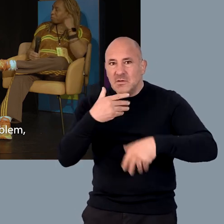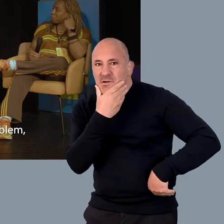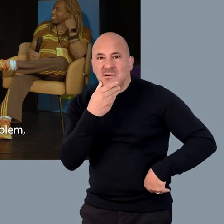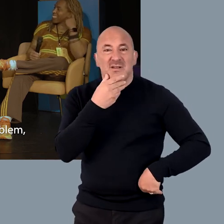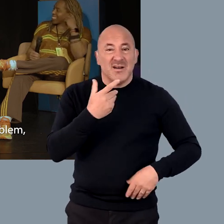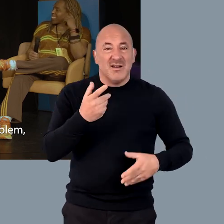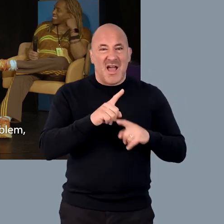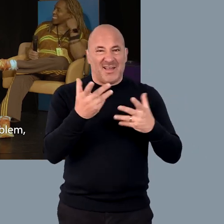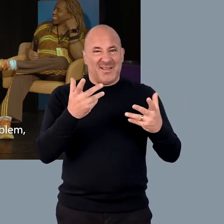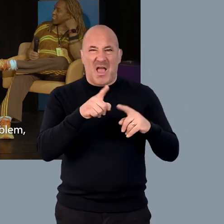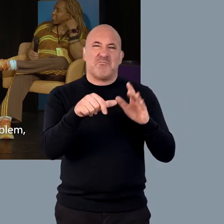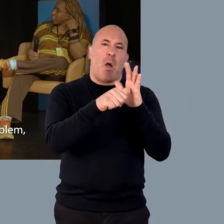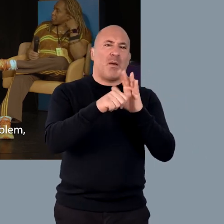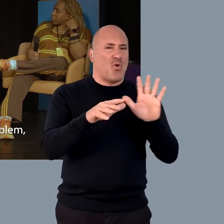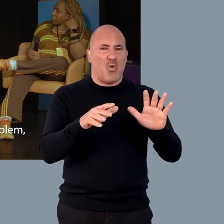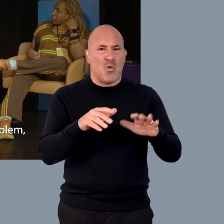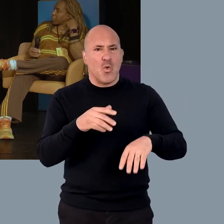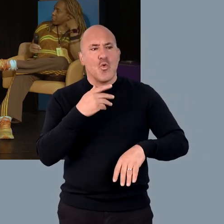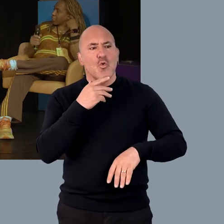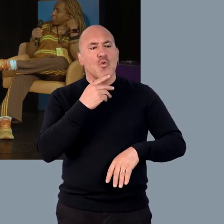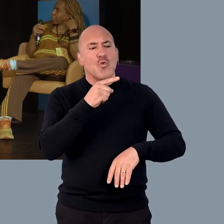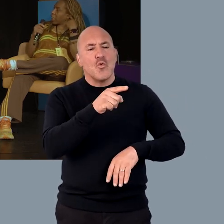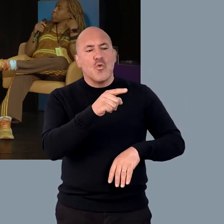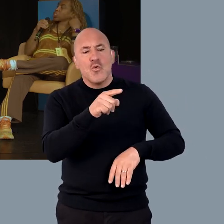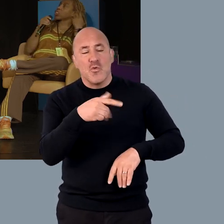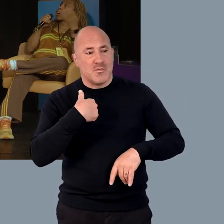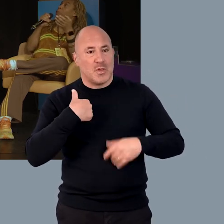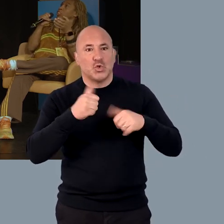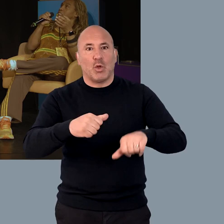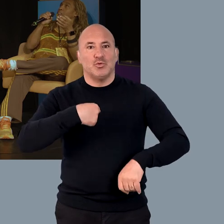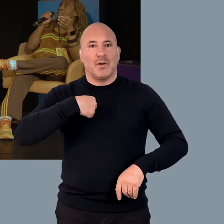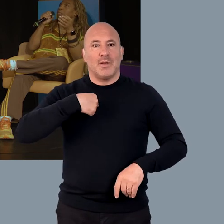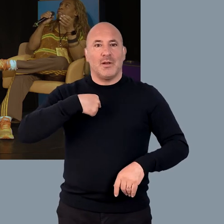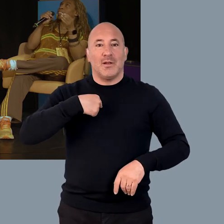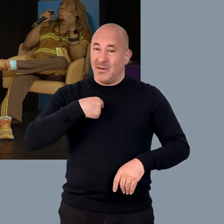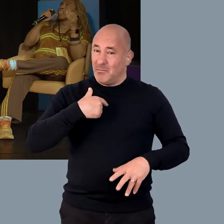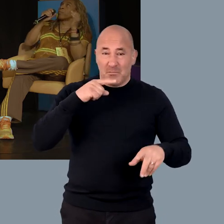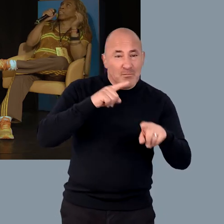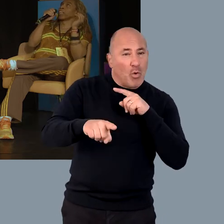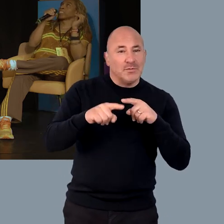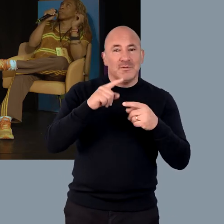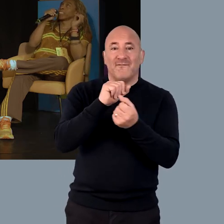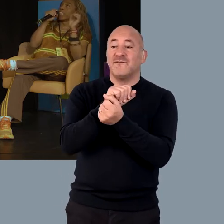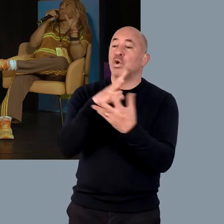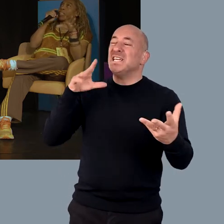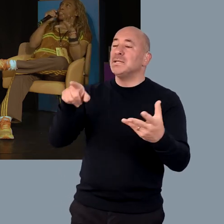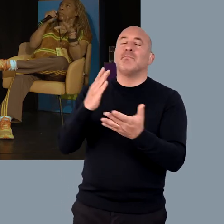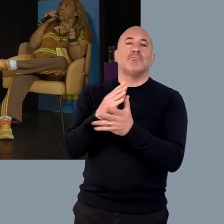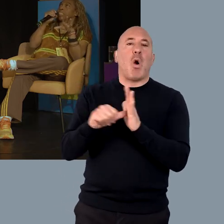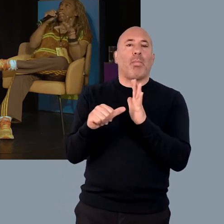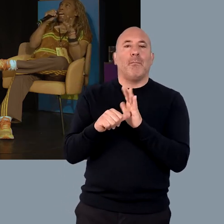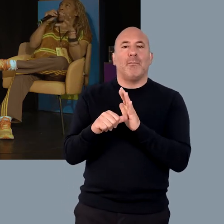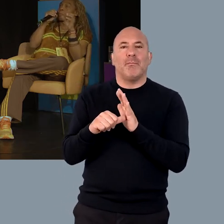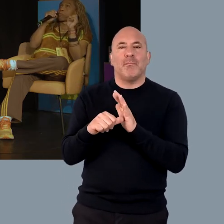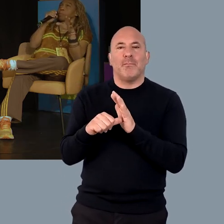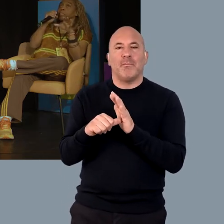like rather than seeing that as a as a problem it could also be that you might even be the solution so much of the time we are we see freedom